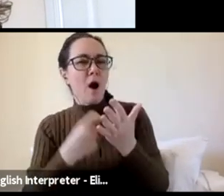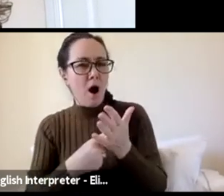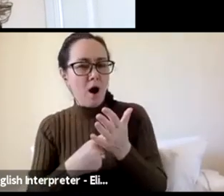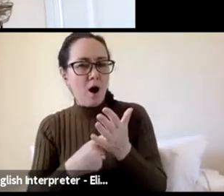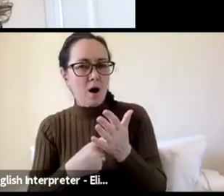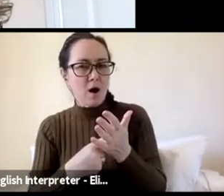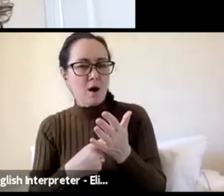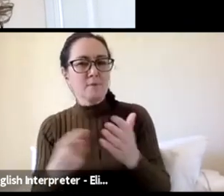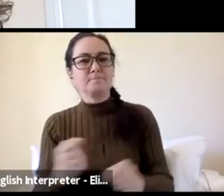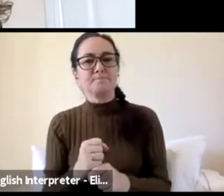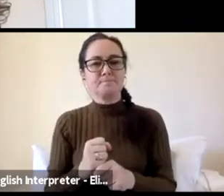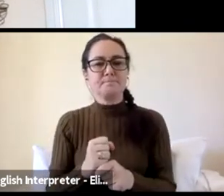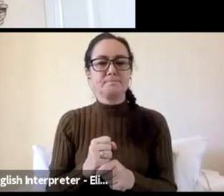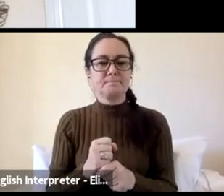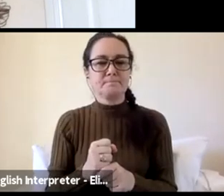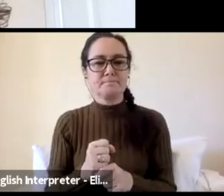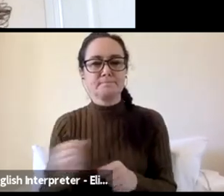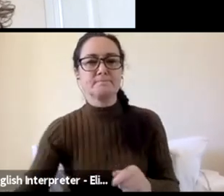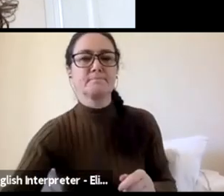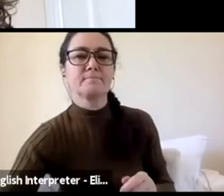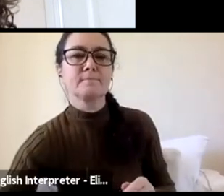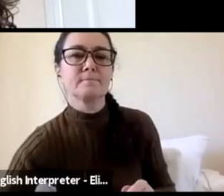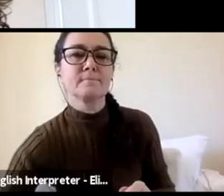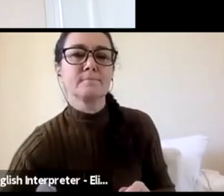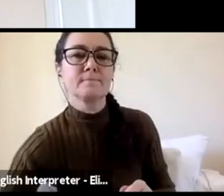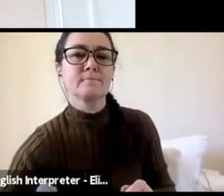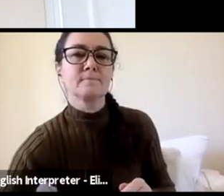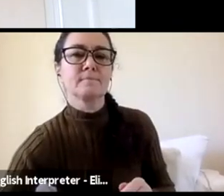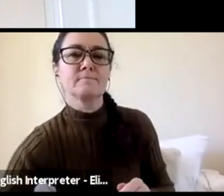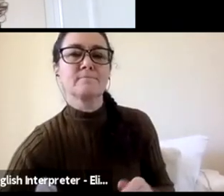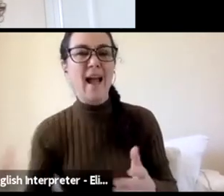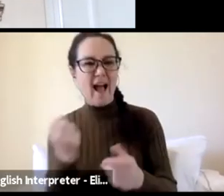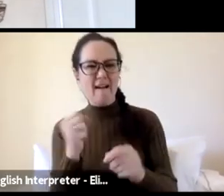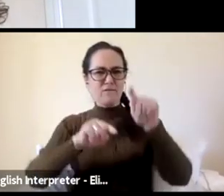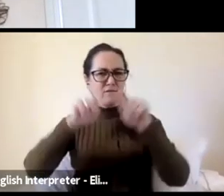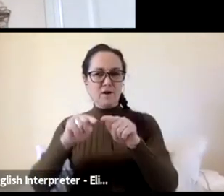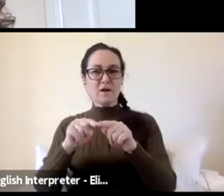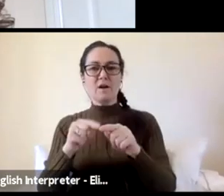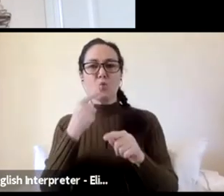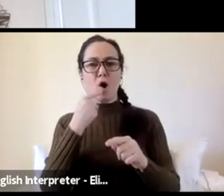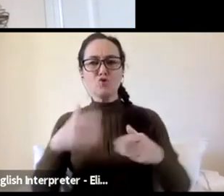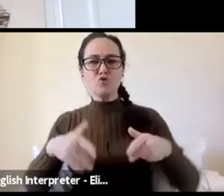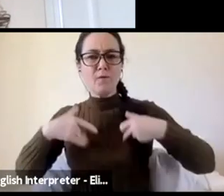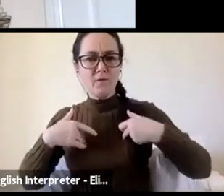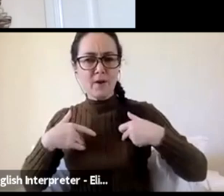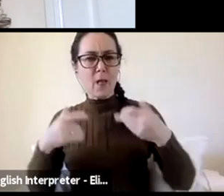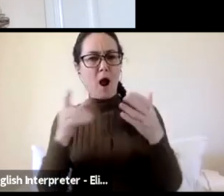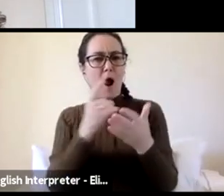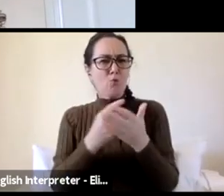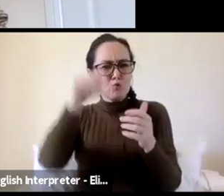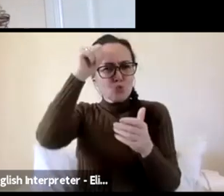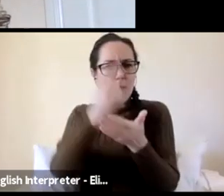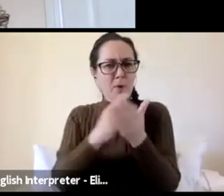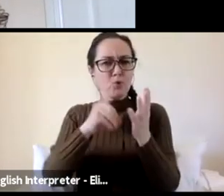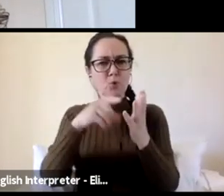And I will just launch that poll. So there's a few different options here. One is I'm an expert. The second one